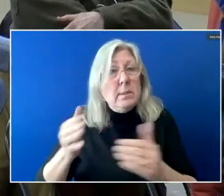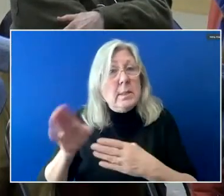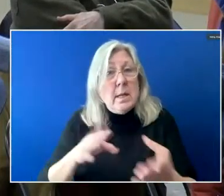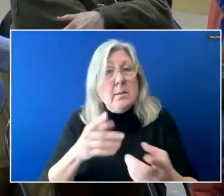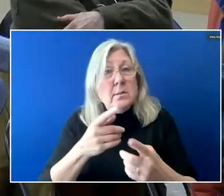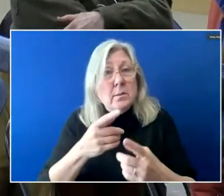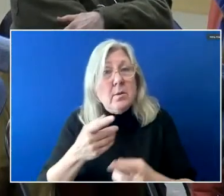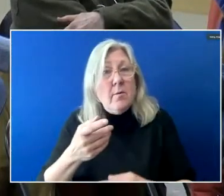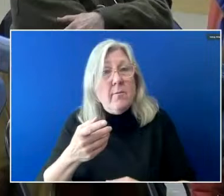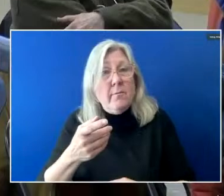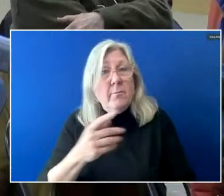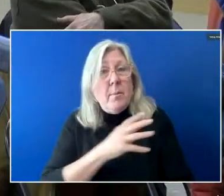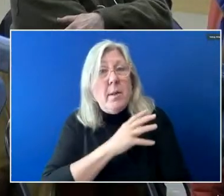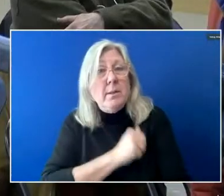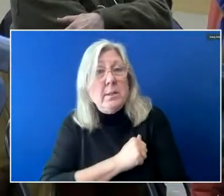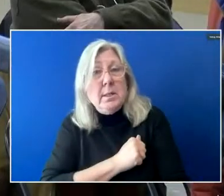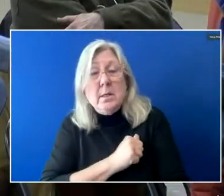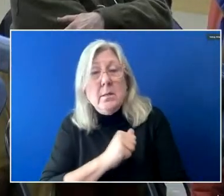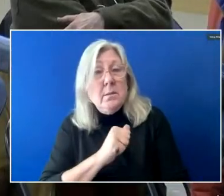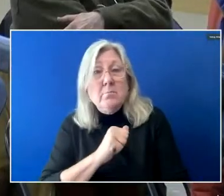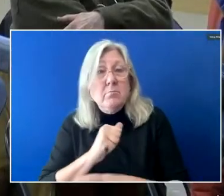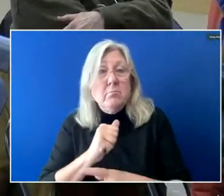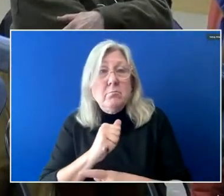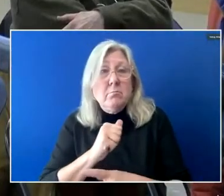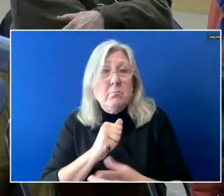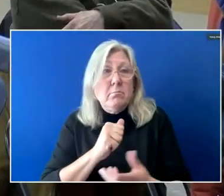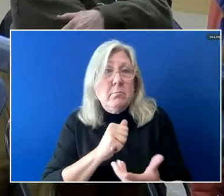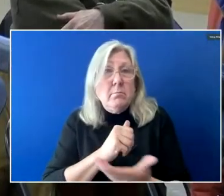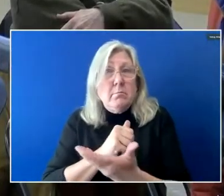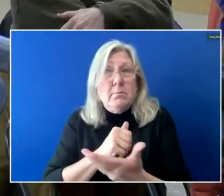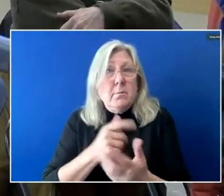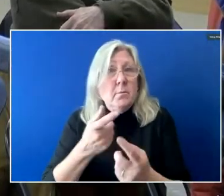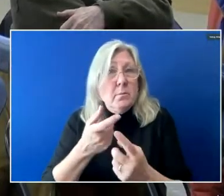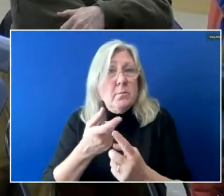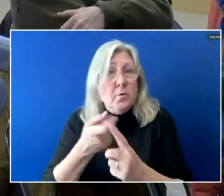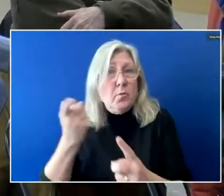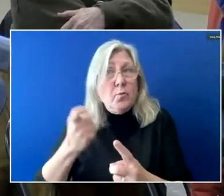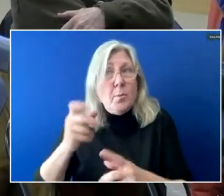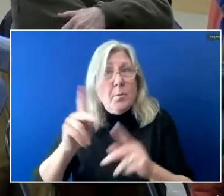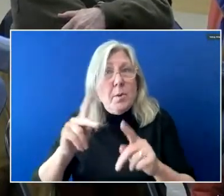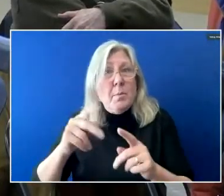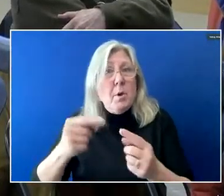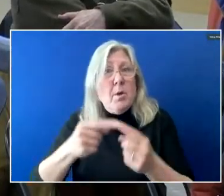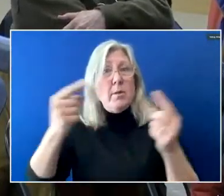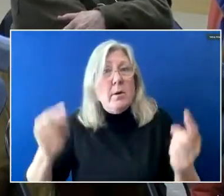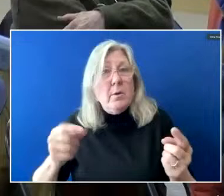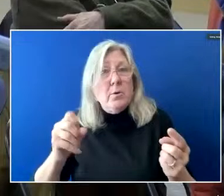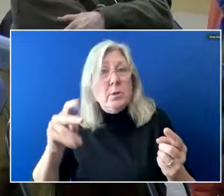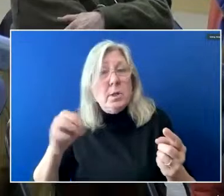uh on the other side so I oppose this resolution and I encage its